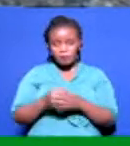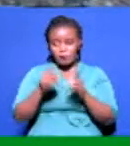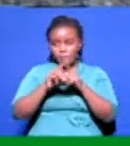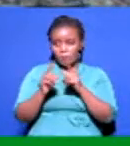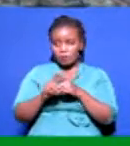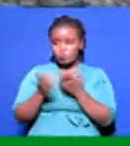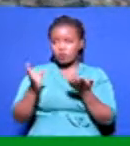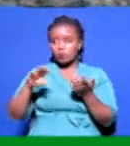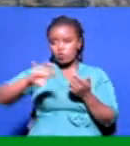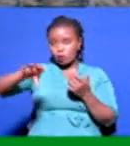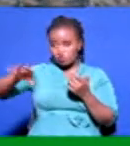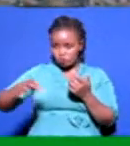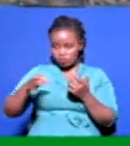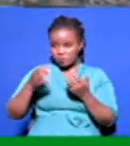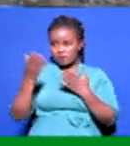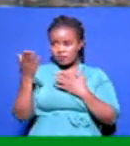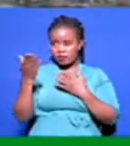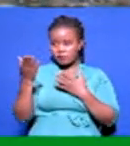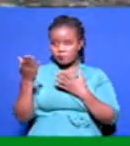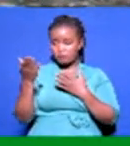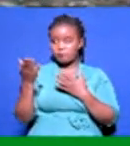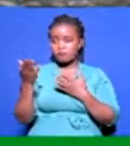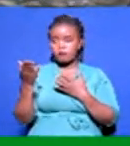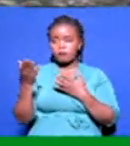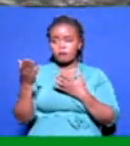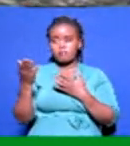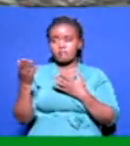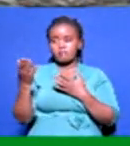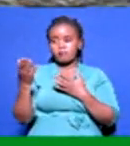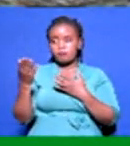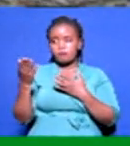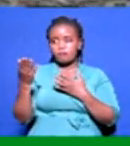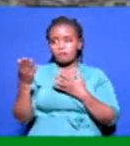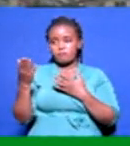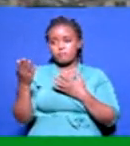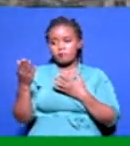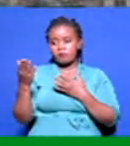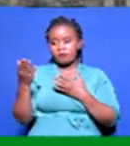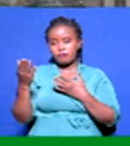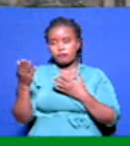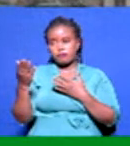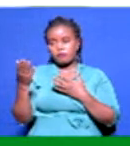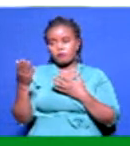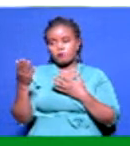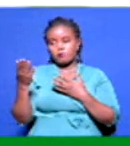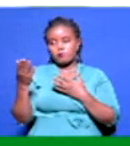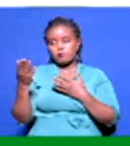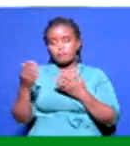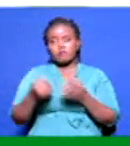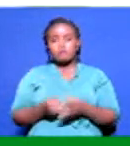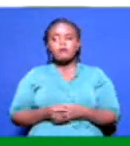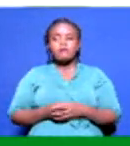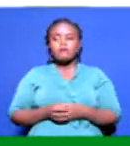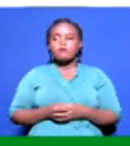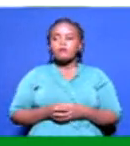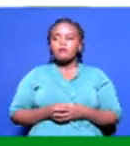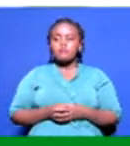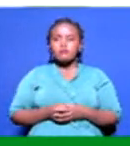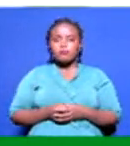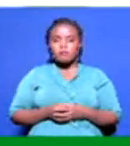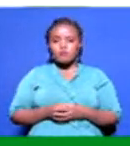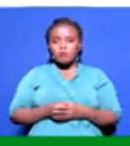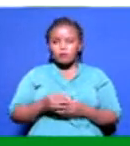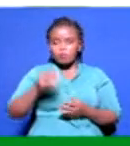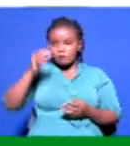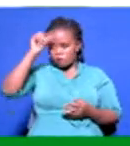Belgut, Bureti, Kipkeleon East, Kipkeleon West, and Sigowet Soin constituency. Paul